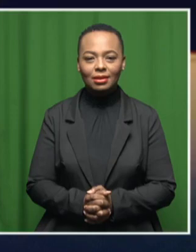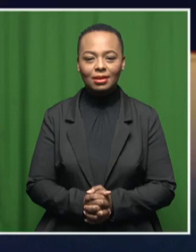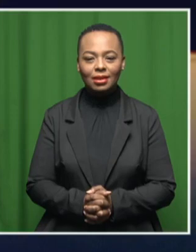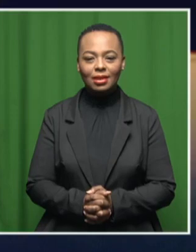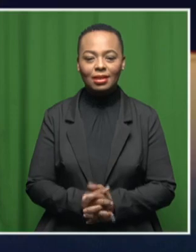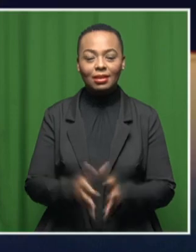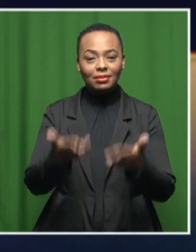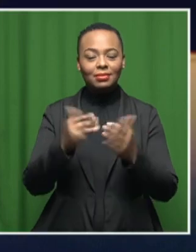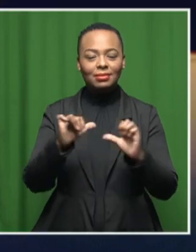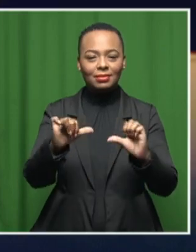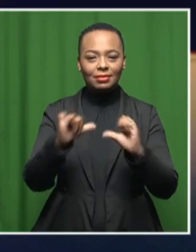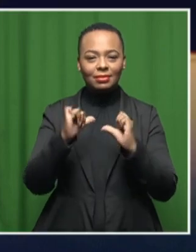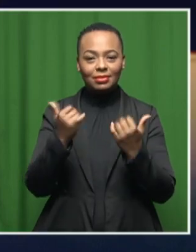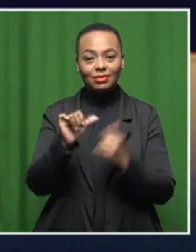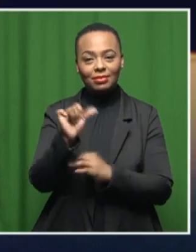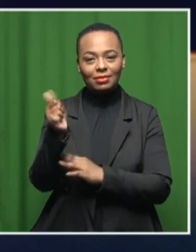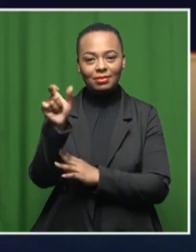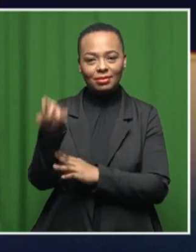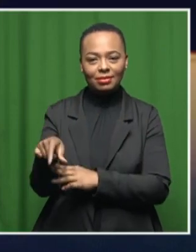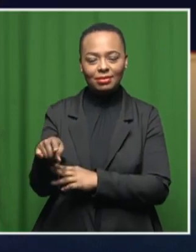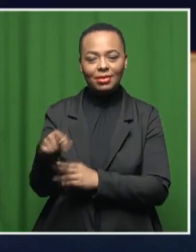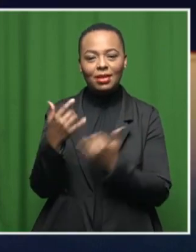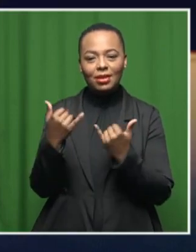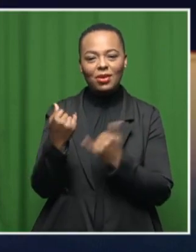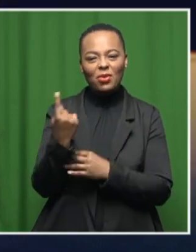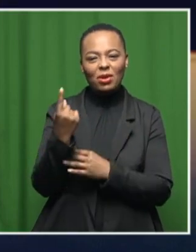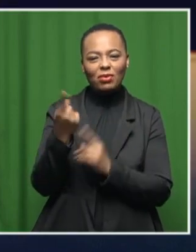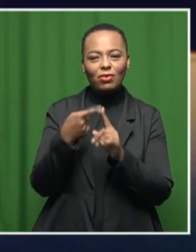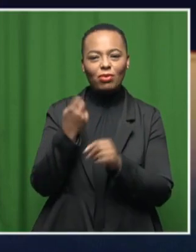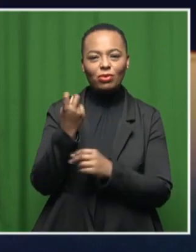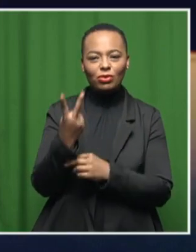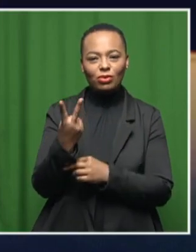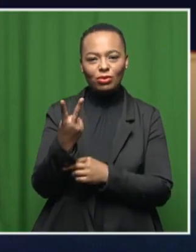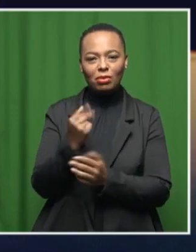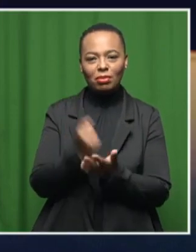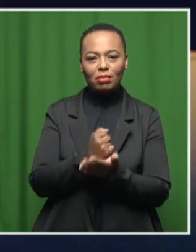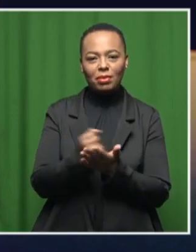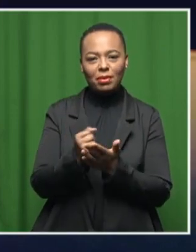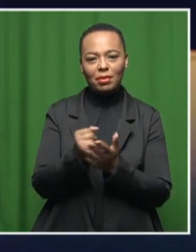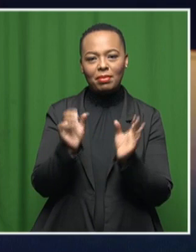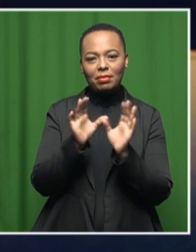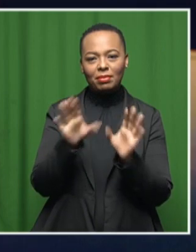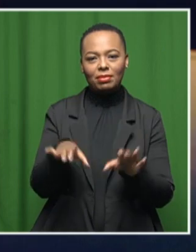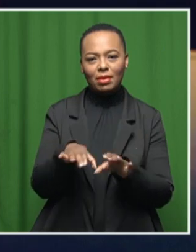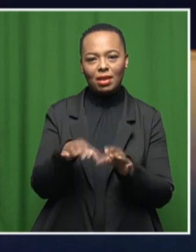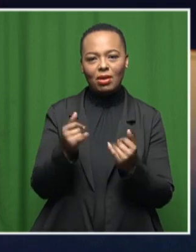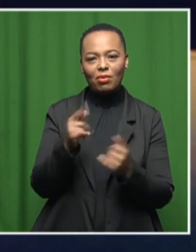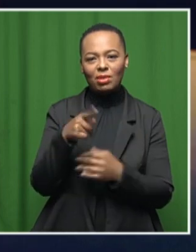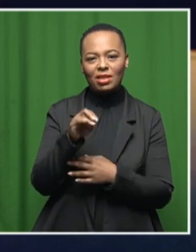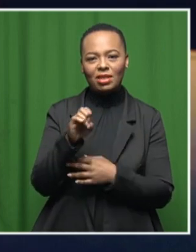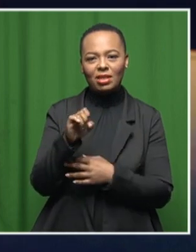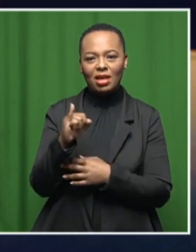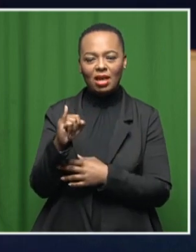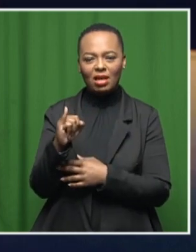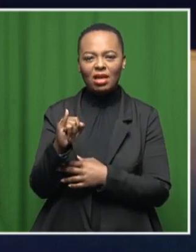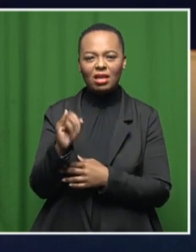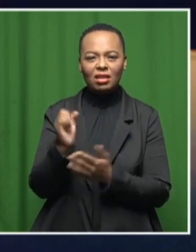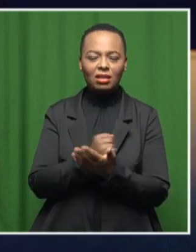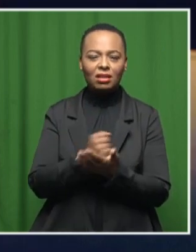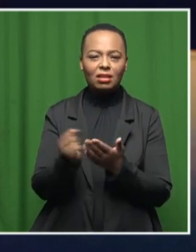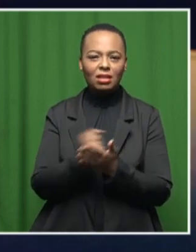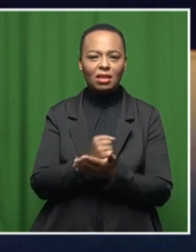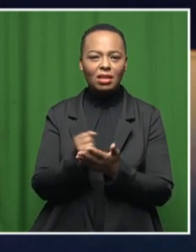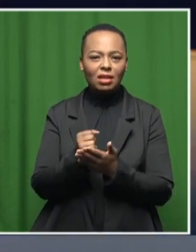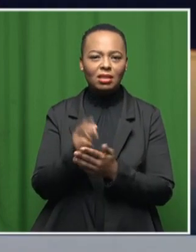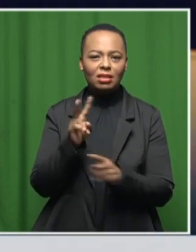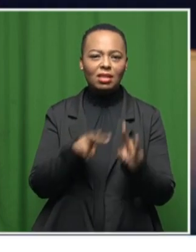Welcome back, everybody. Now, our next guest is one of only 2 certified PEI human lie detectors in South Africa. She also